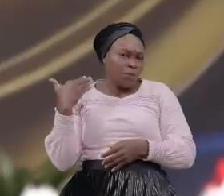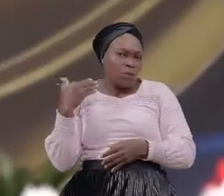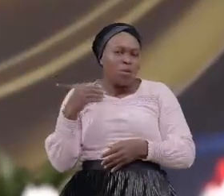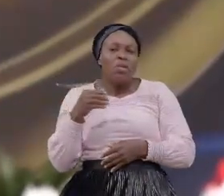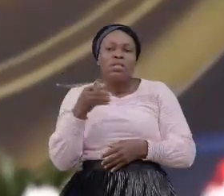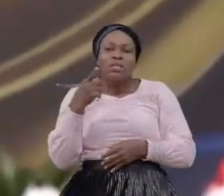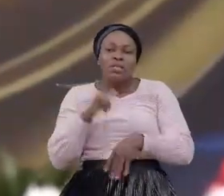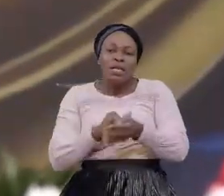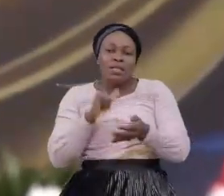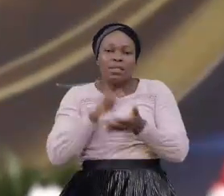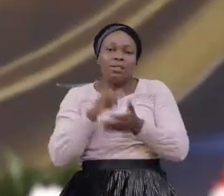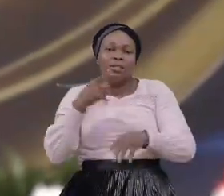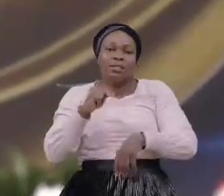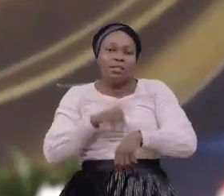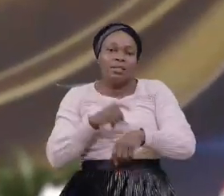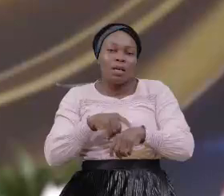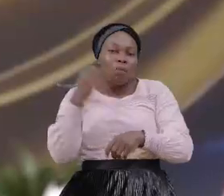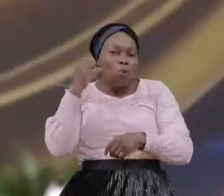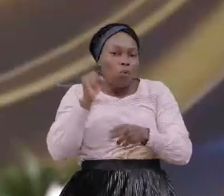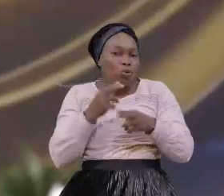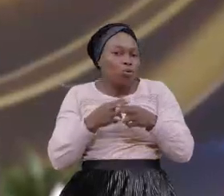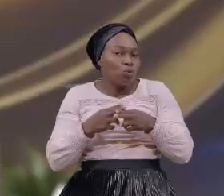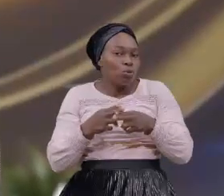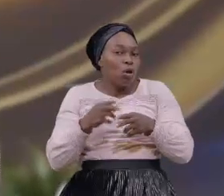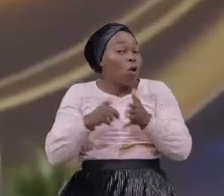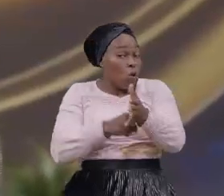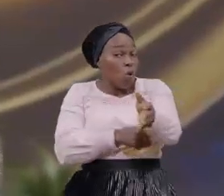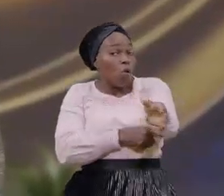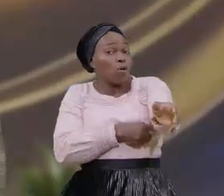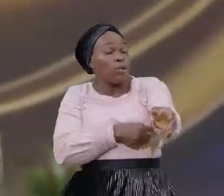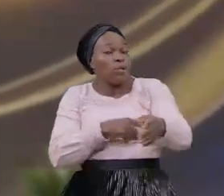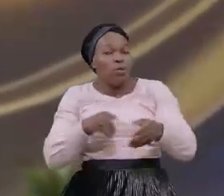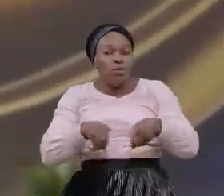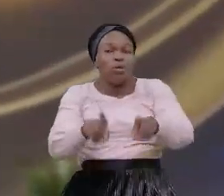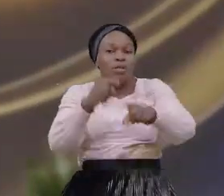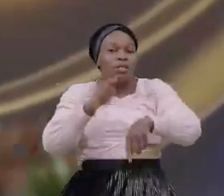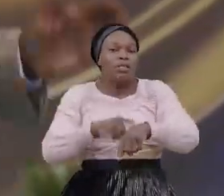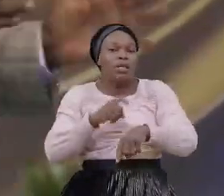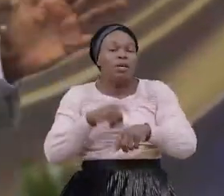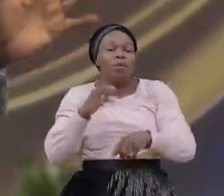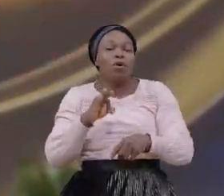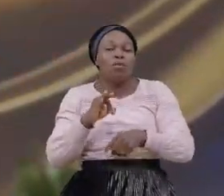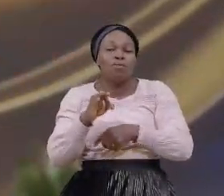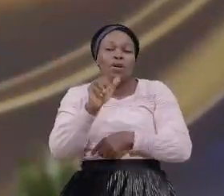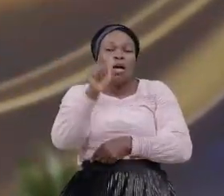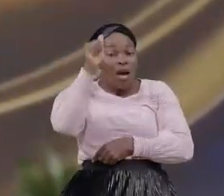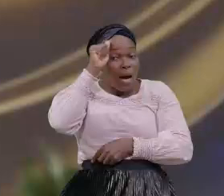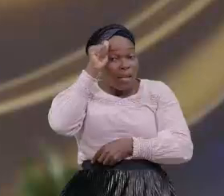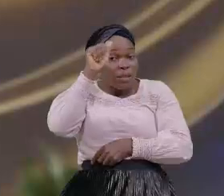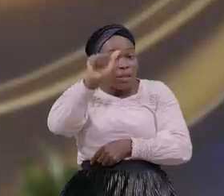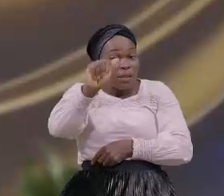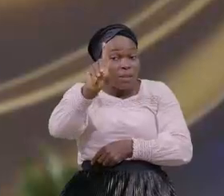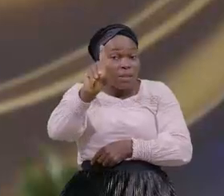short, it was long at the beginning, the time of Adam, Methuselah. And the time of Moses, it came to